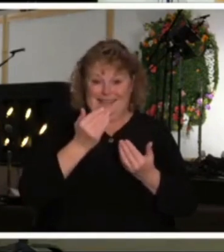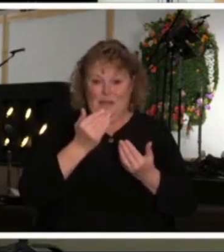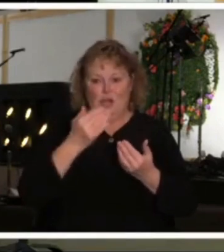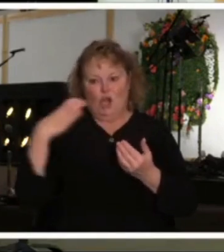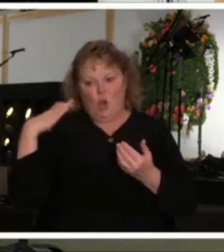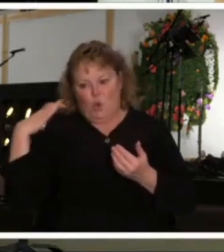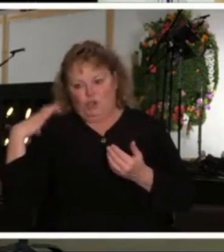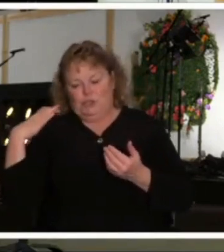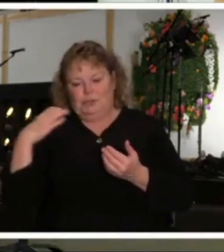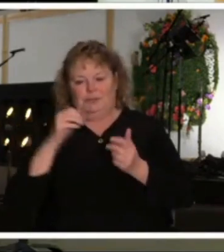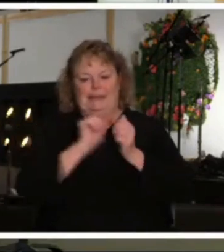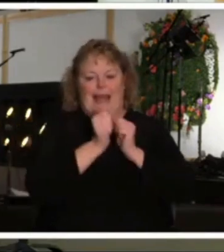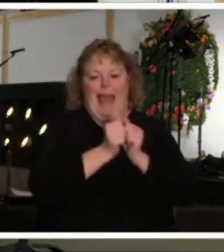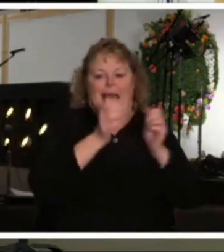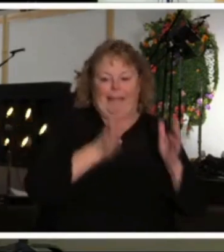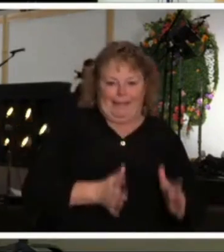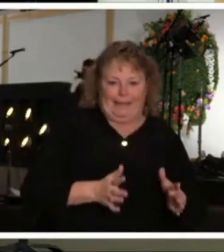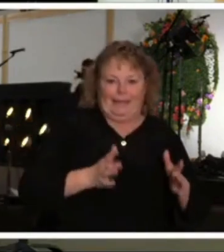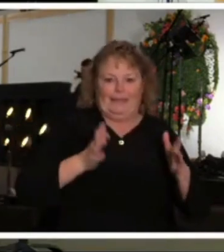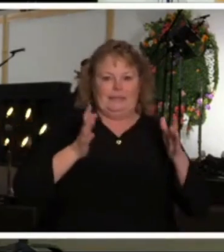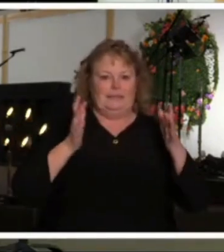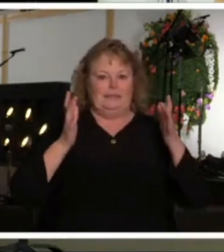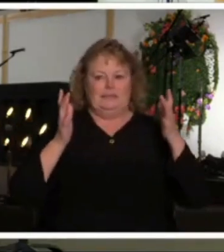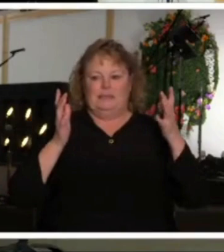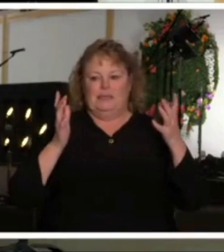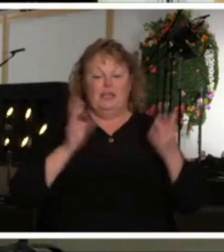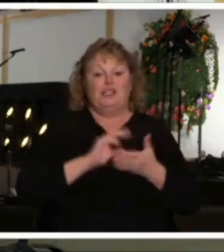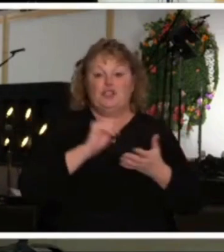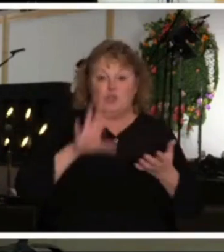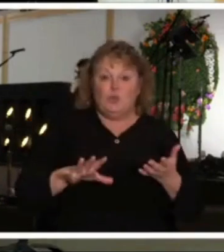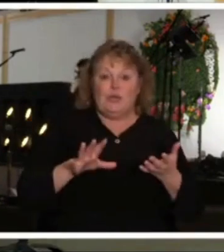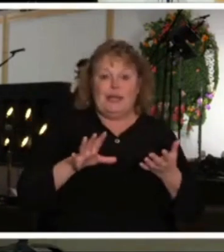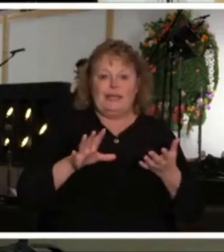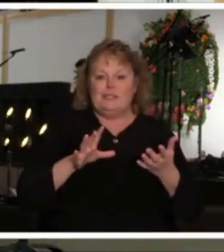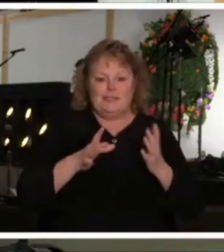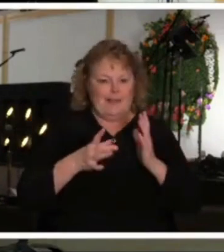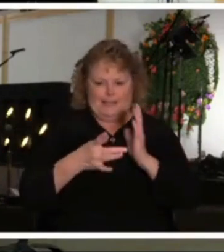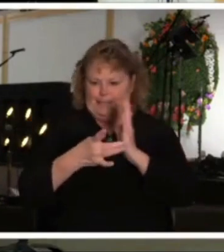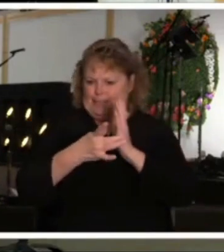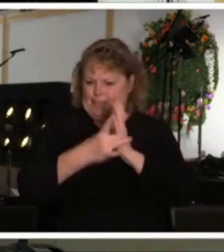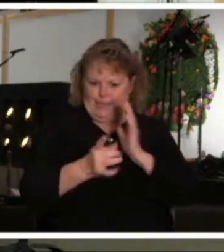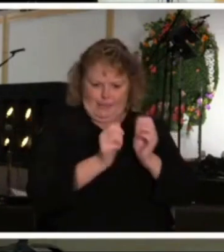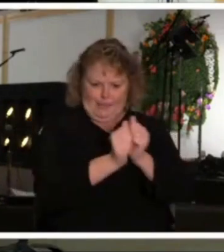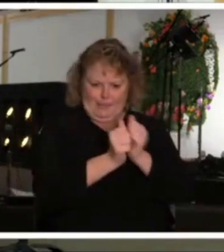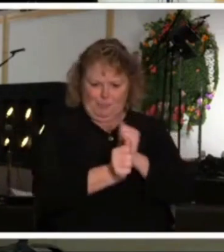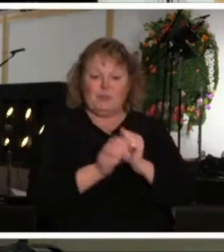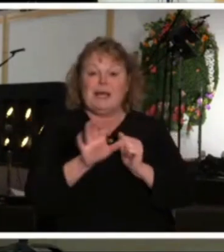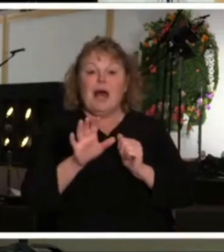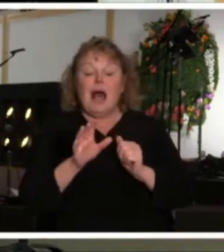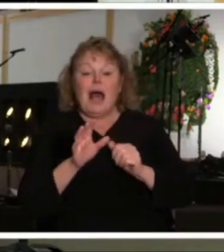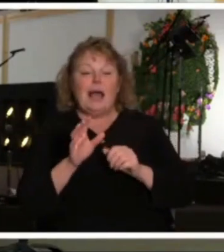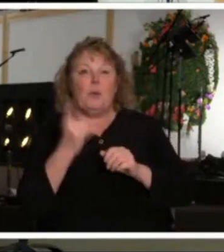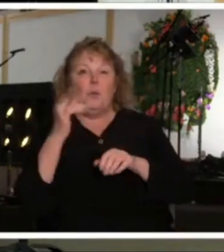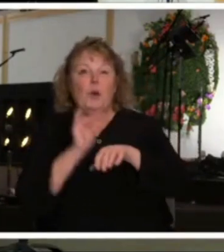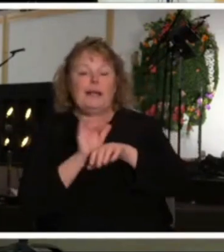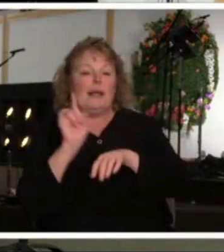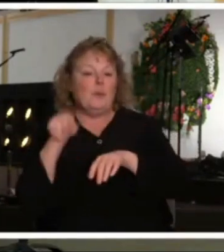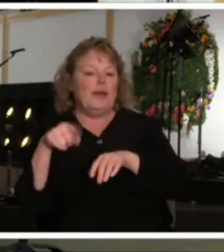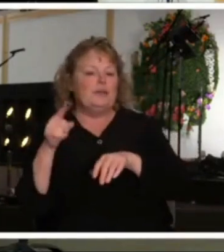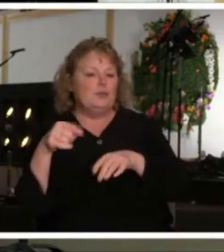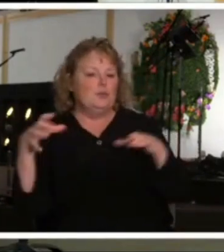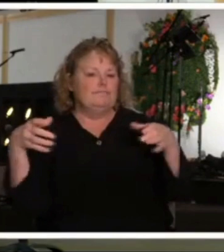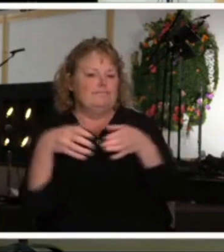with athletes, you're dealing with sometimes students who are really, really good at one thing. I had an opportunity to speak one night at one of the